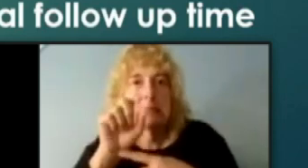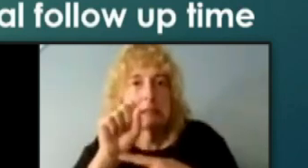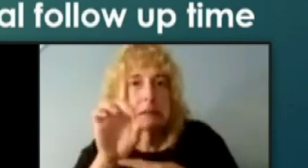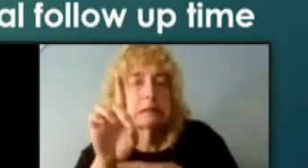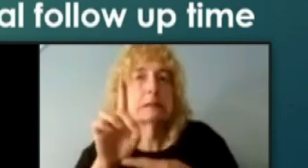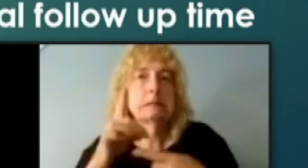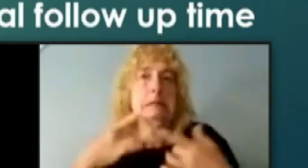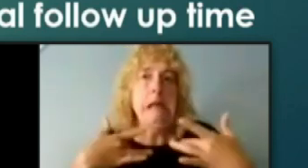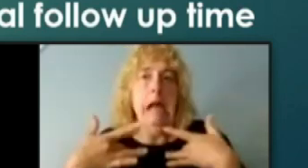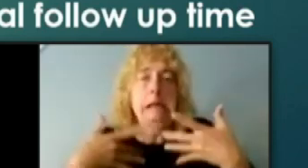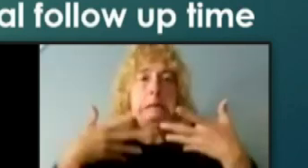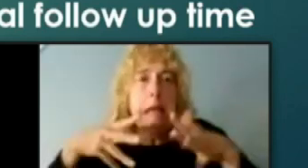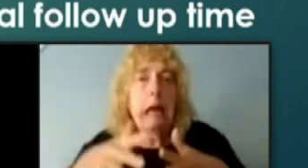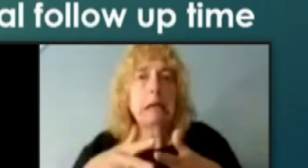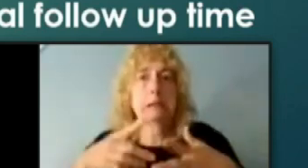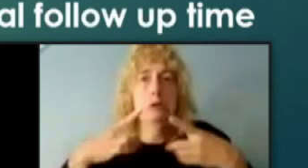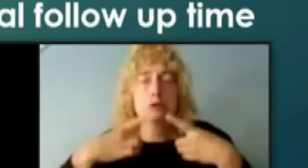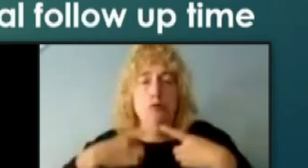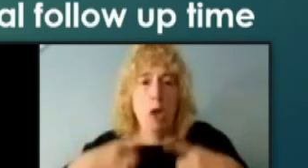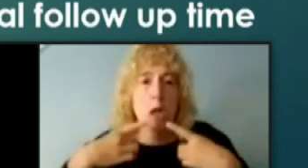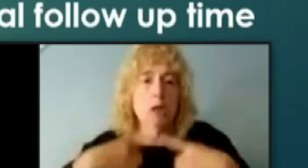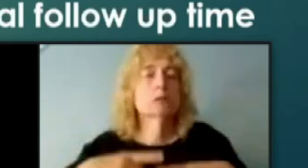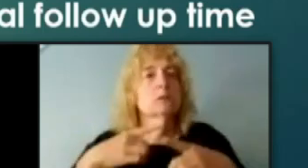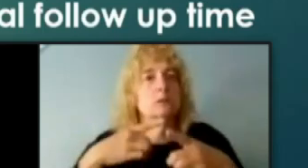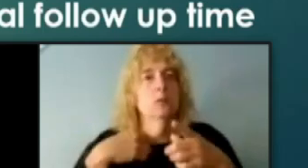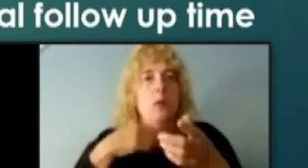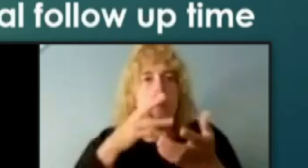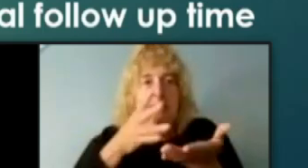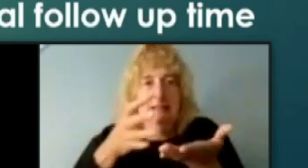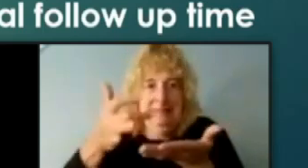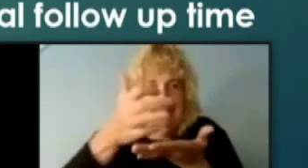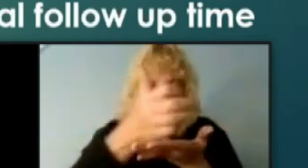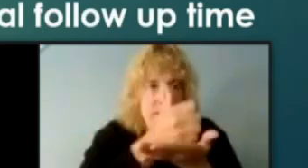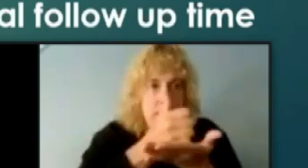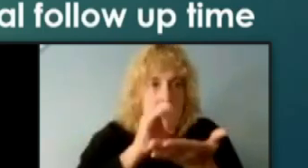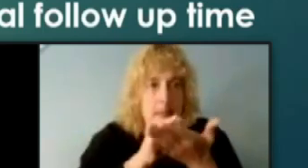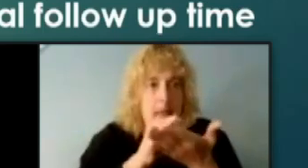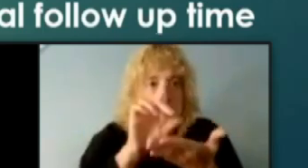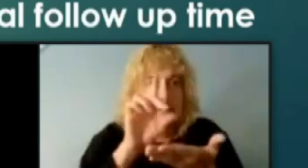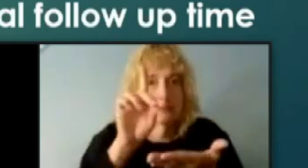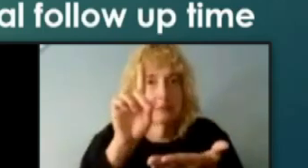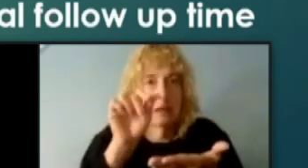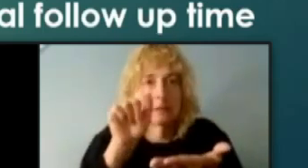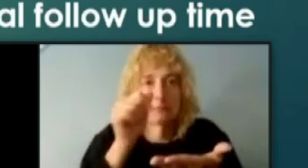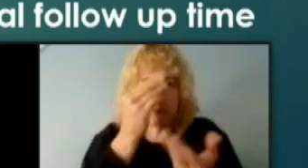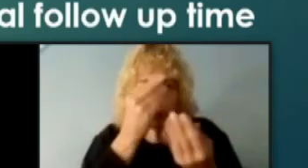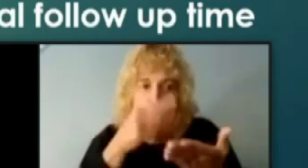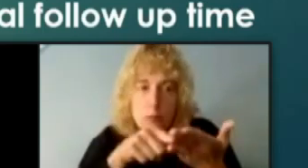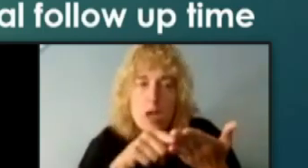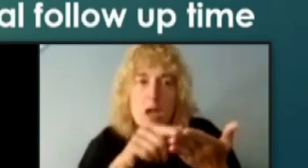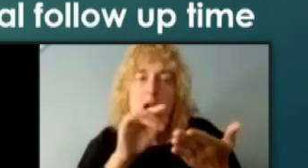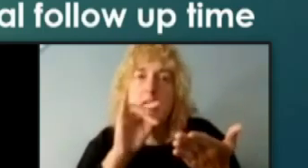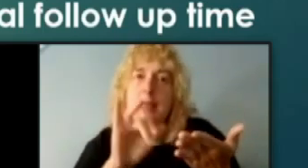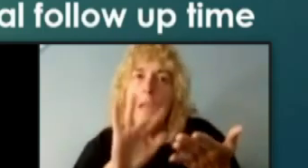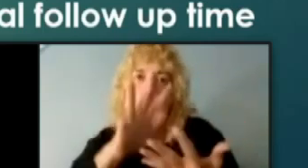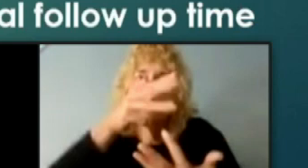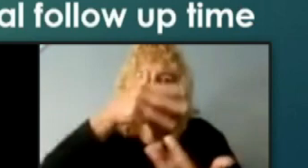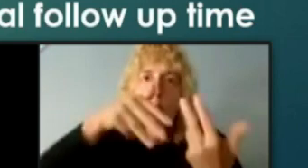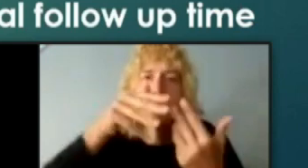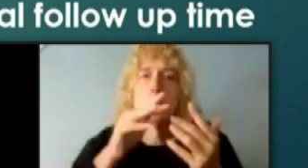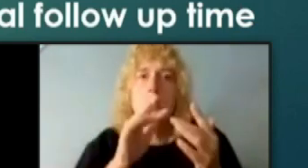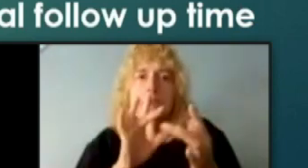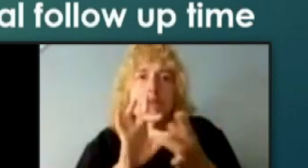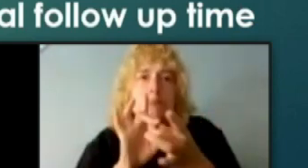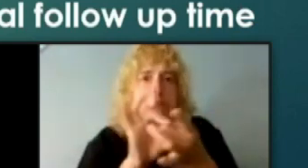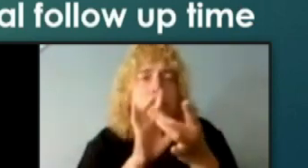depression. So we're going to use the data we've gathered as far as what social networks look like and how rich are they, and